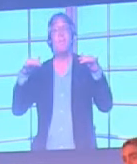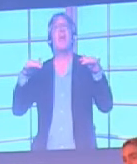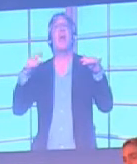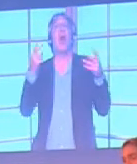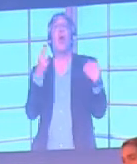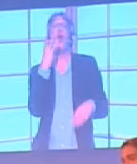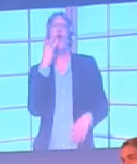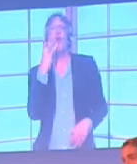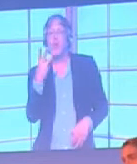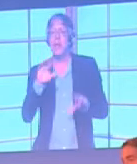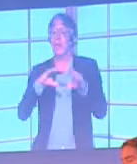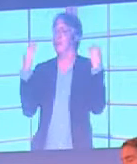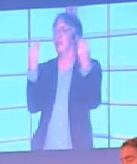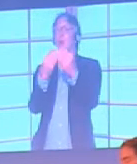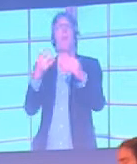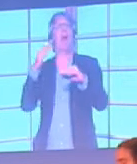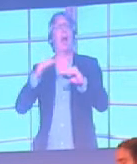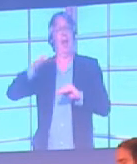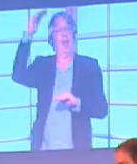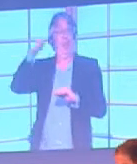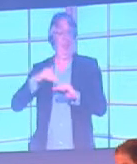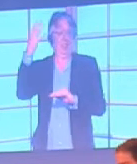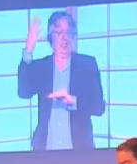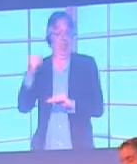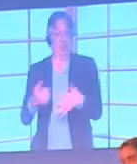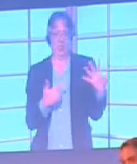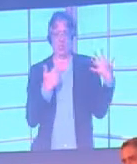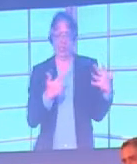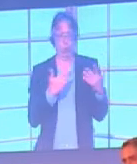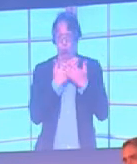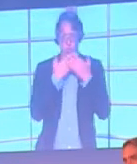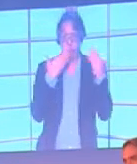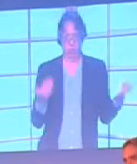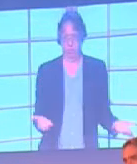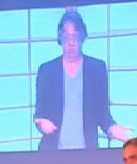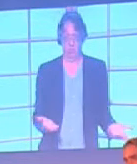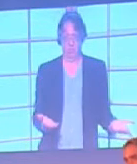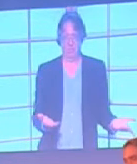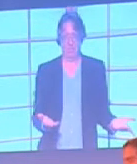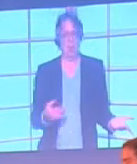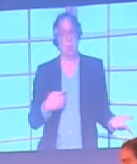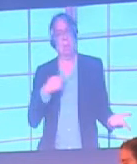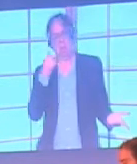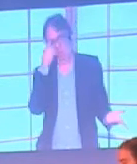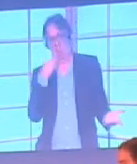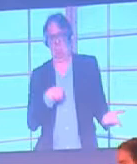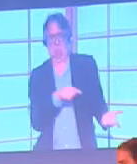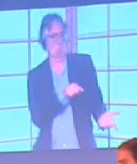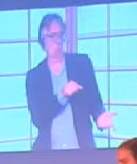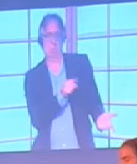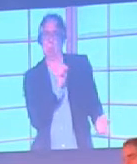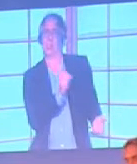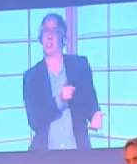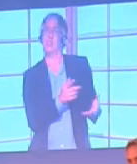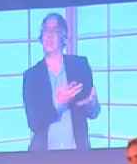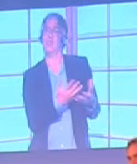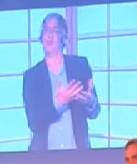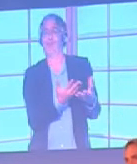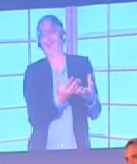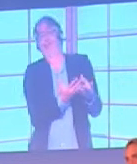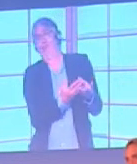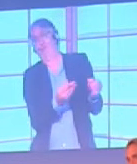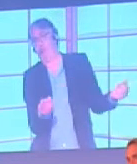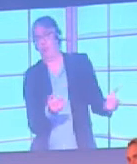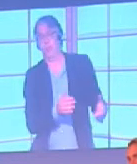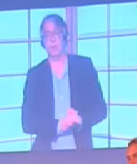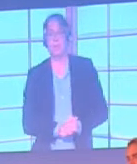we also believe that this is a measure that we can work on in a very pragmatic approach. Not all